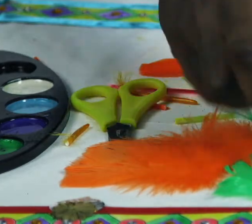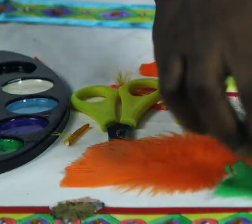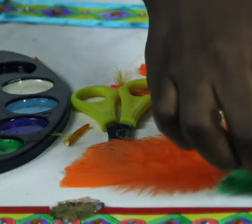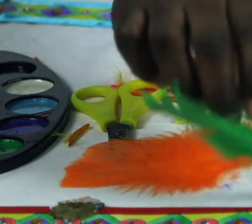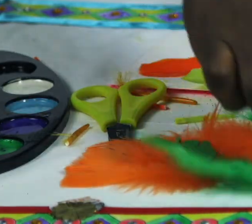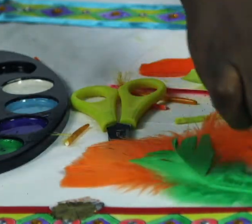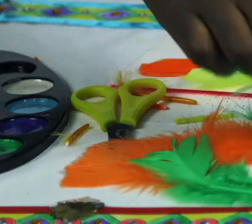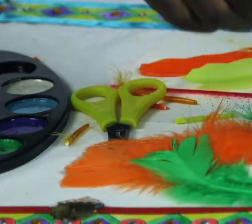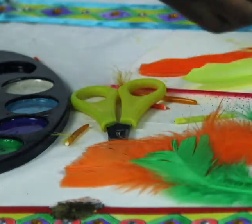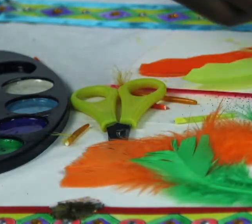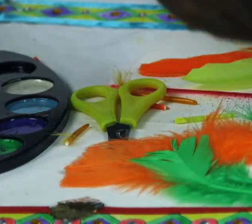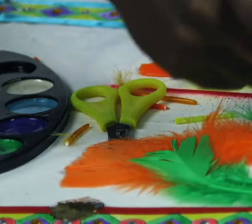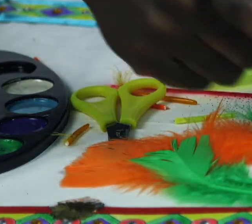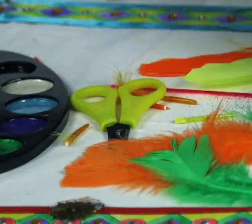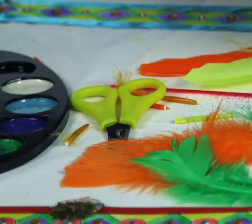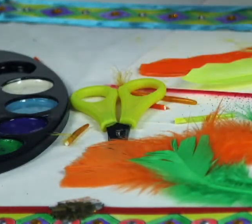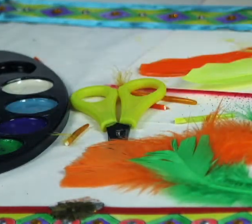and stick it in.